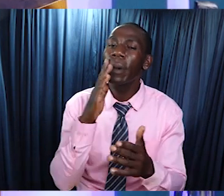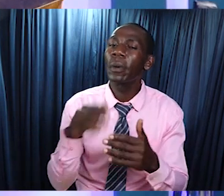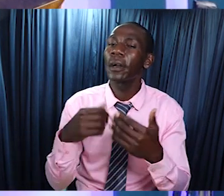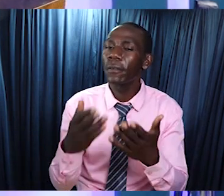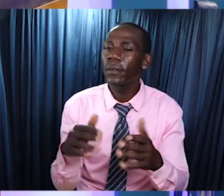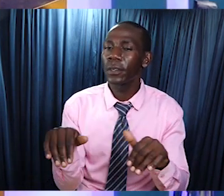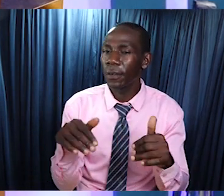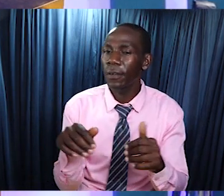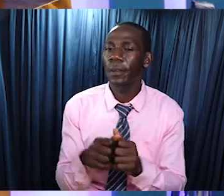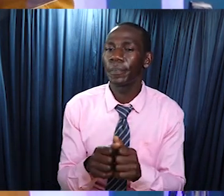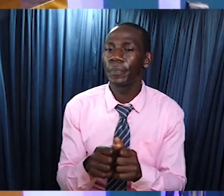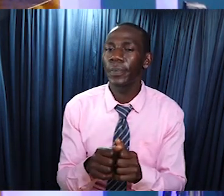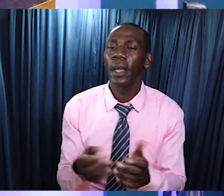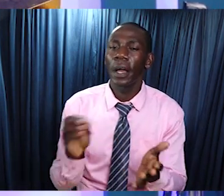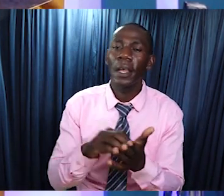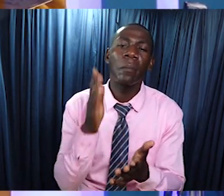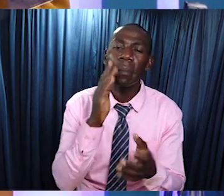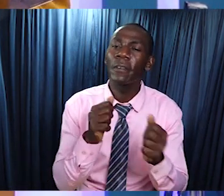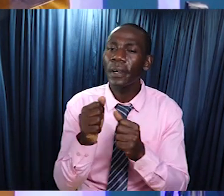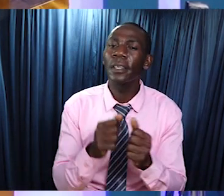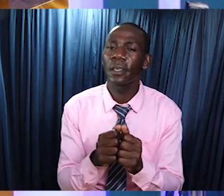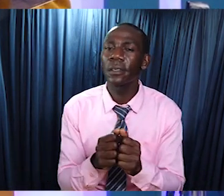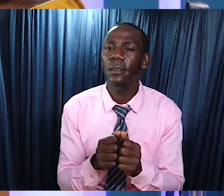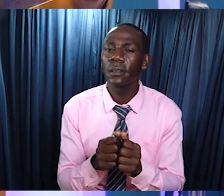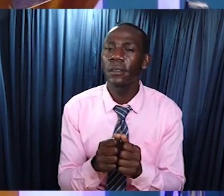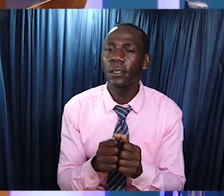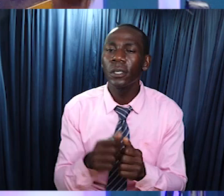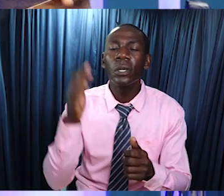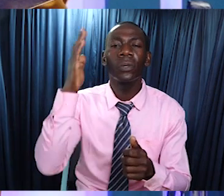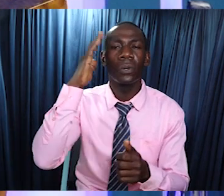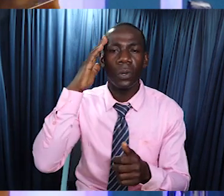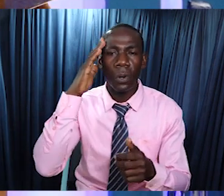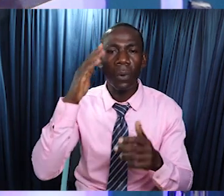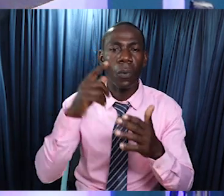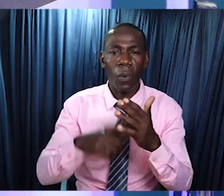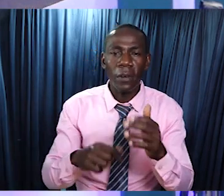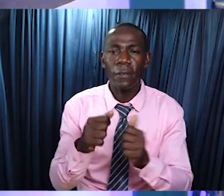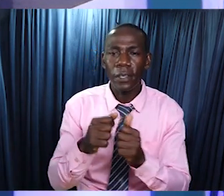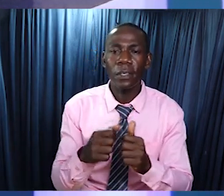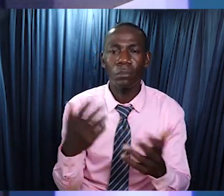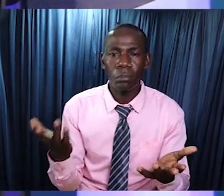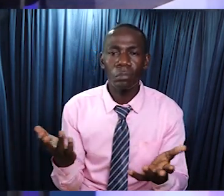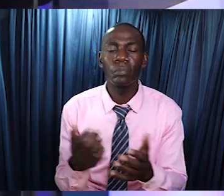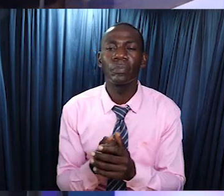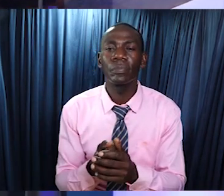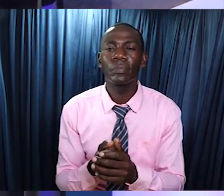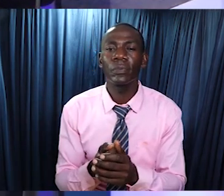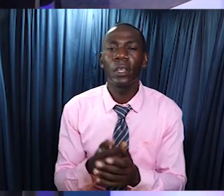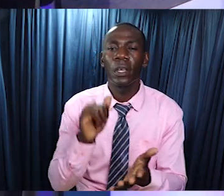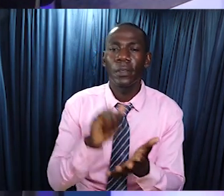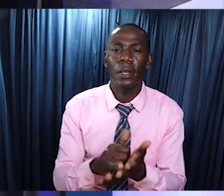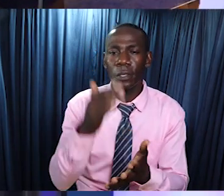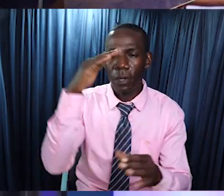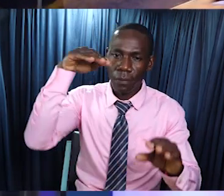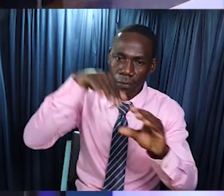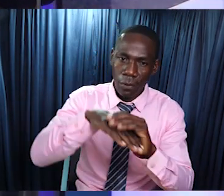mother wanafanyiwa. She's given. Tena mama anavita. Again my mother is fighting here. Na hujui vita hivi vitoka wapi? And you don't know the cause of the fight. Ndio maana